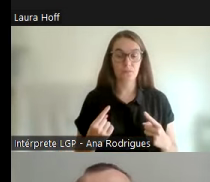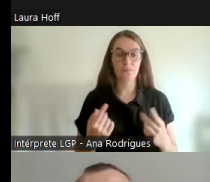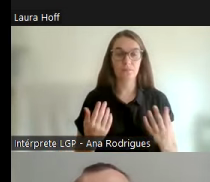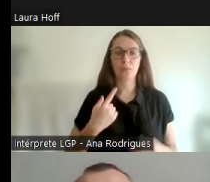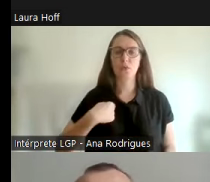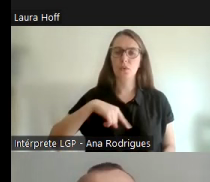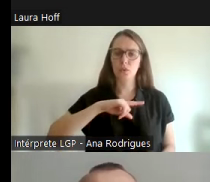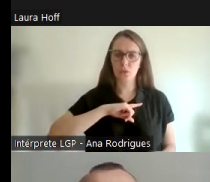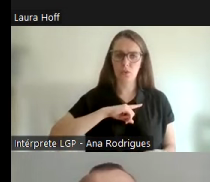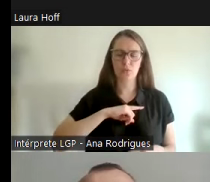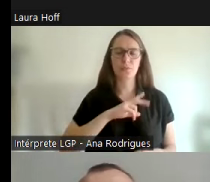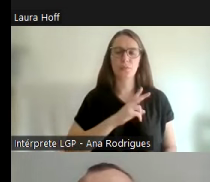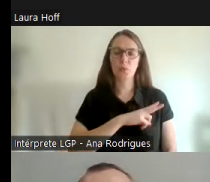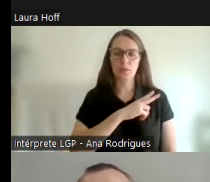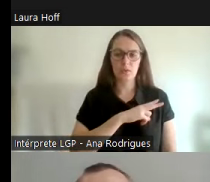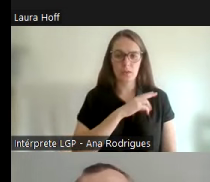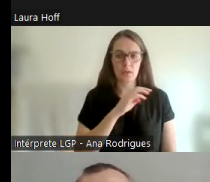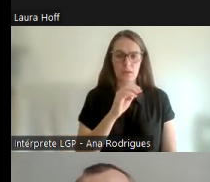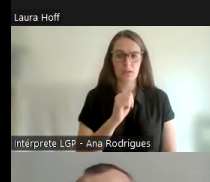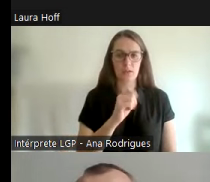we at the University of